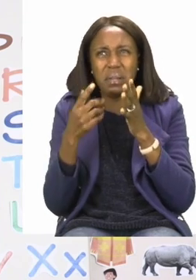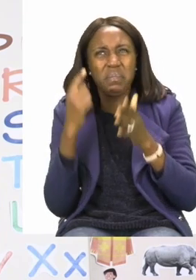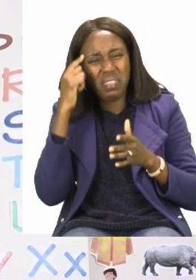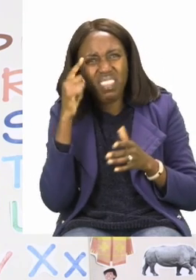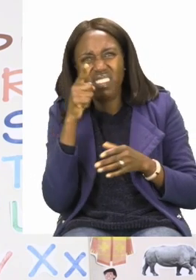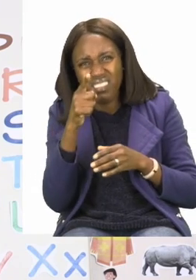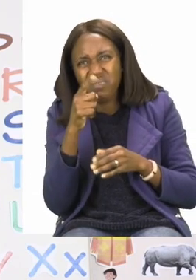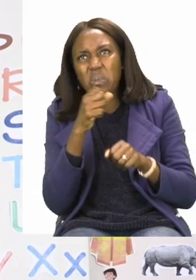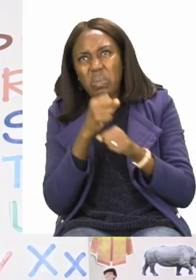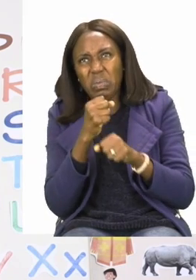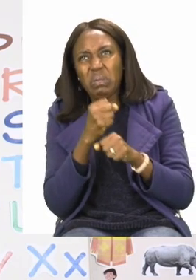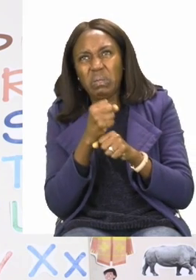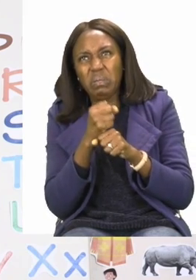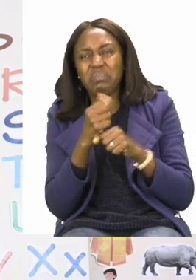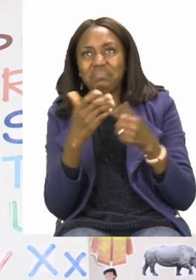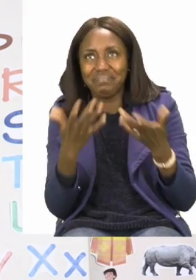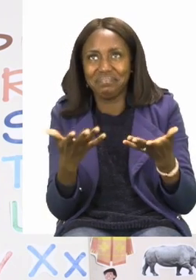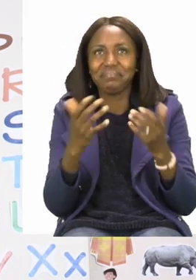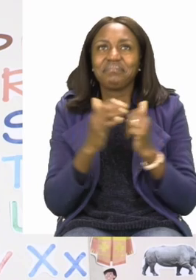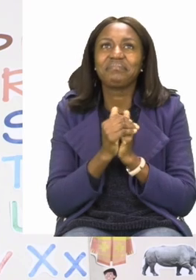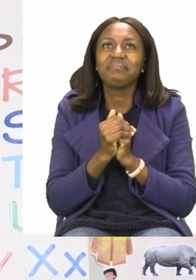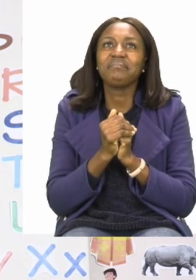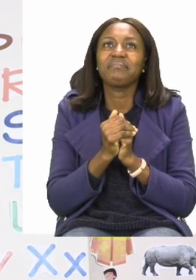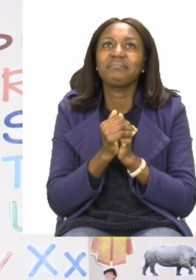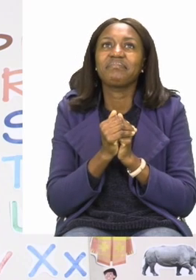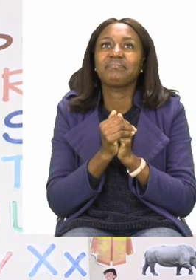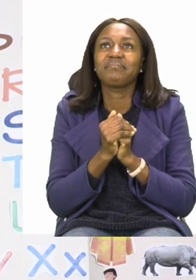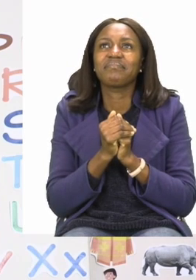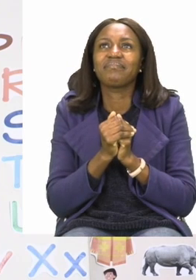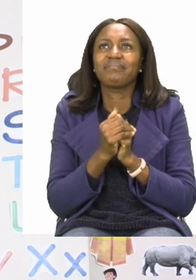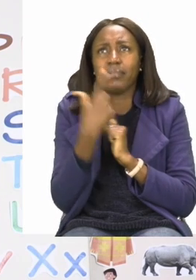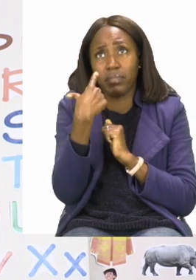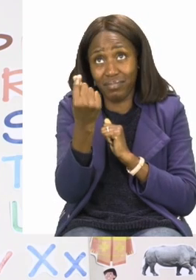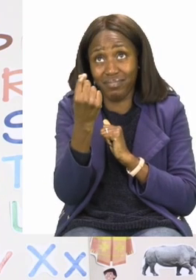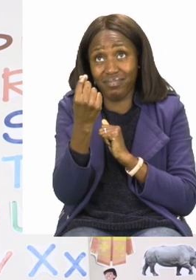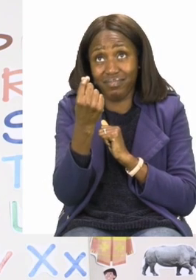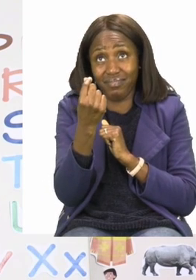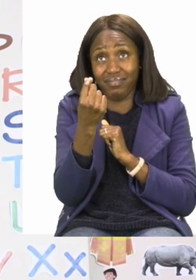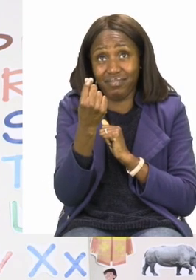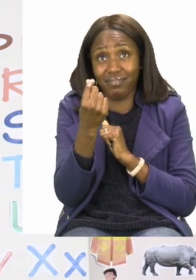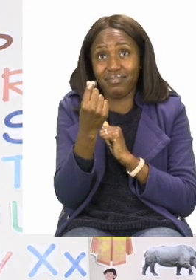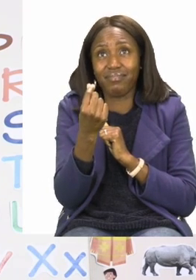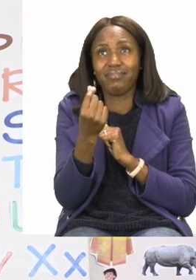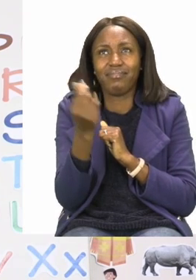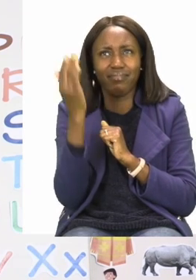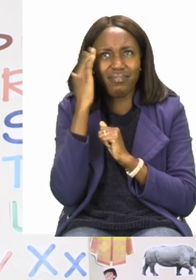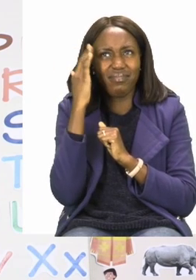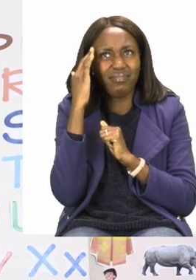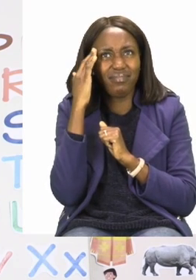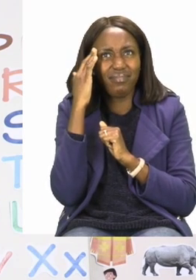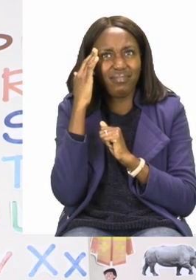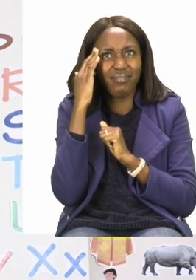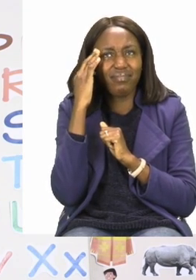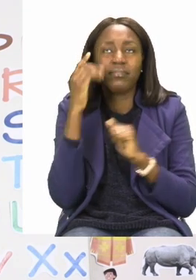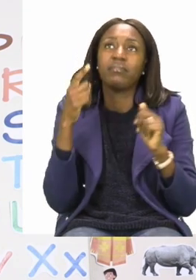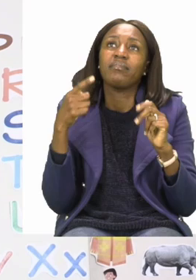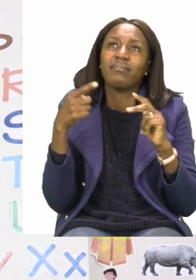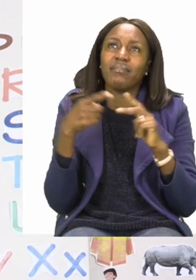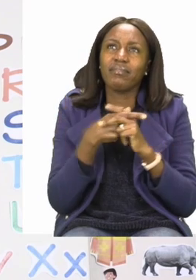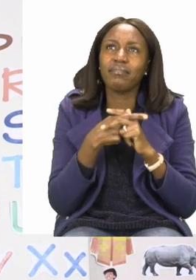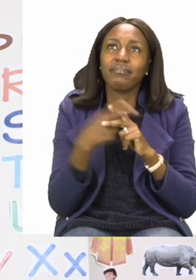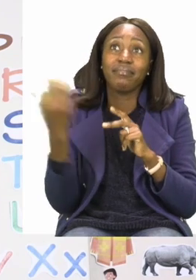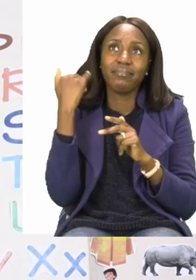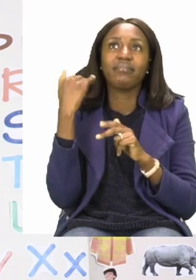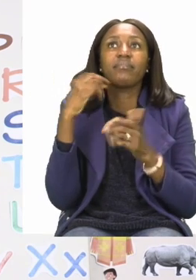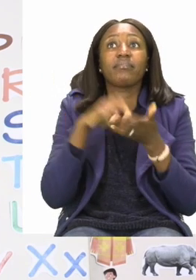have some problems with. We have the word went. Now, the word went is the past tense for the